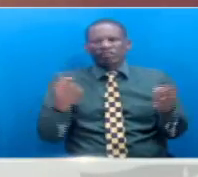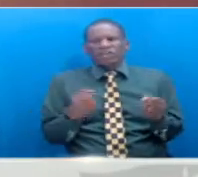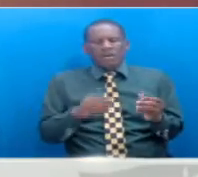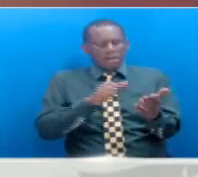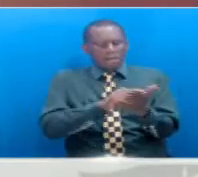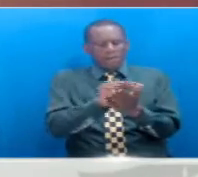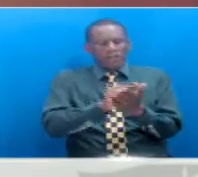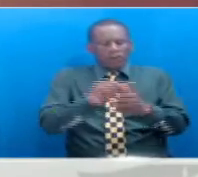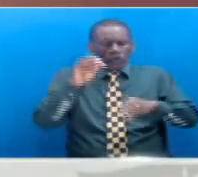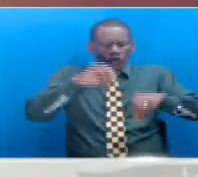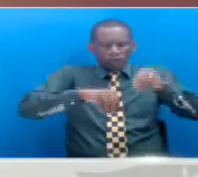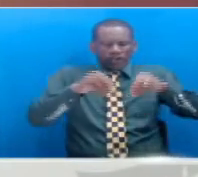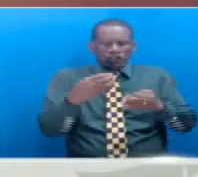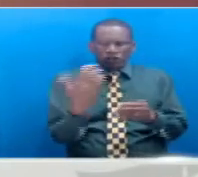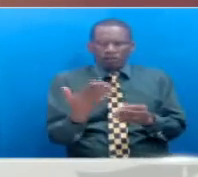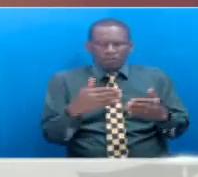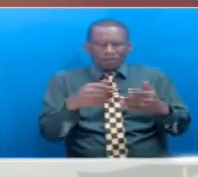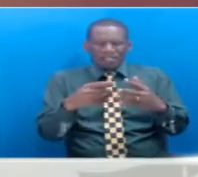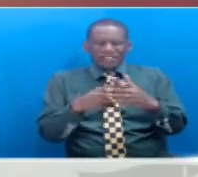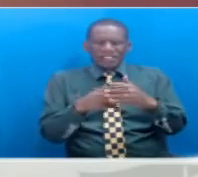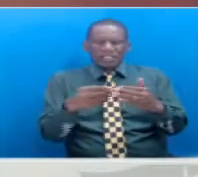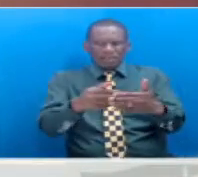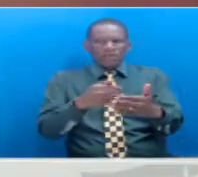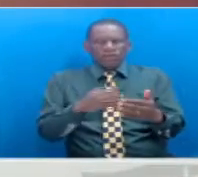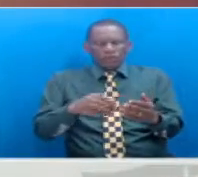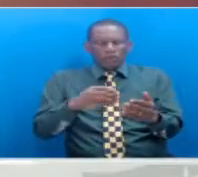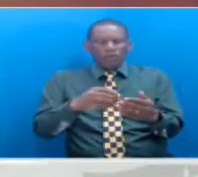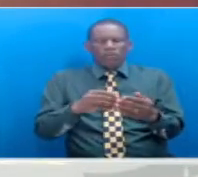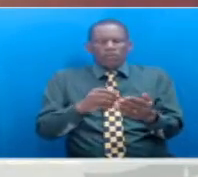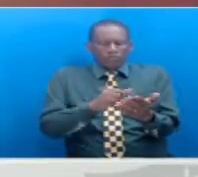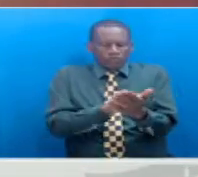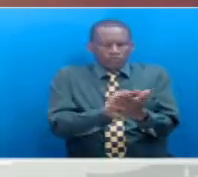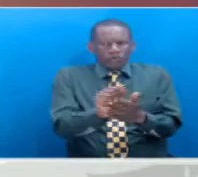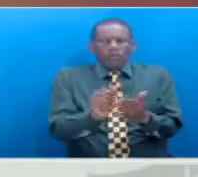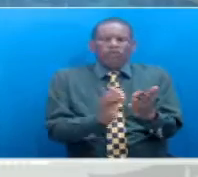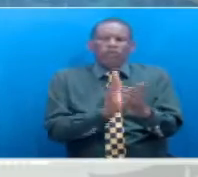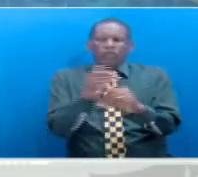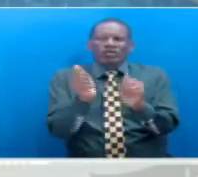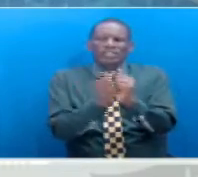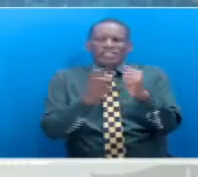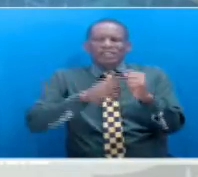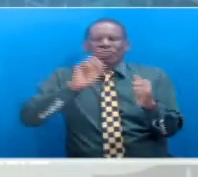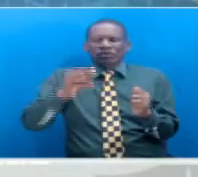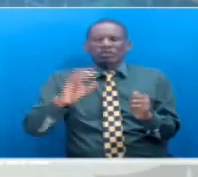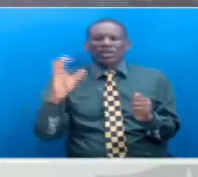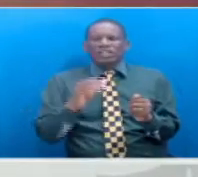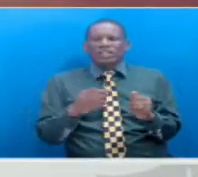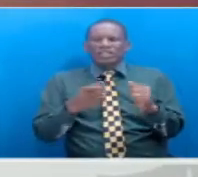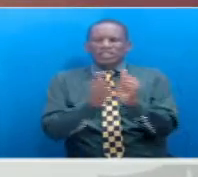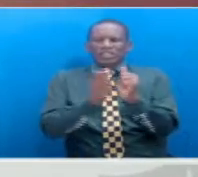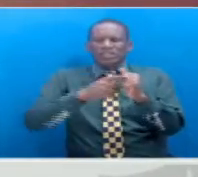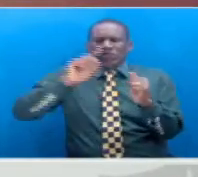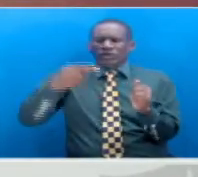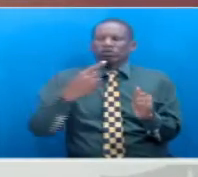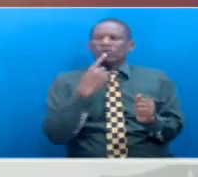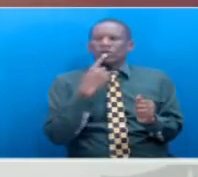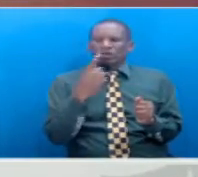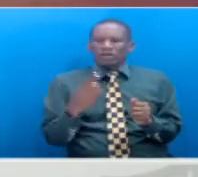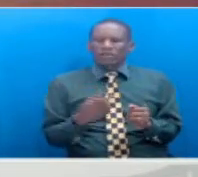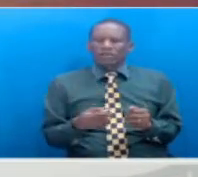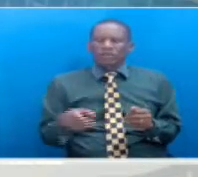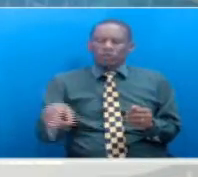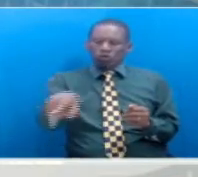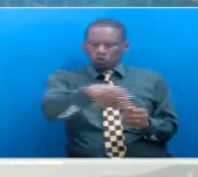ballot papers started before the gazettement of the over 16,000 candidates, about 16,100. We sent